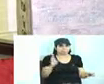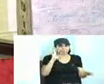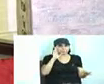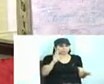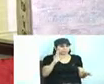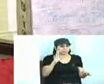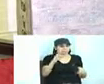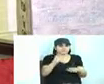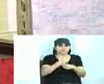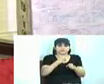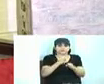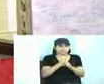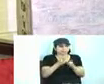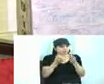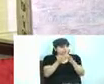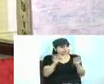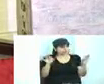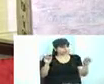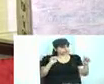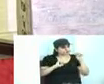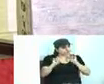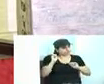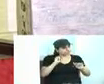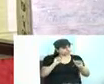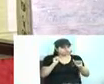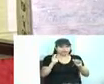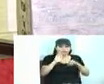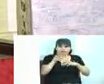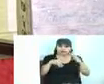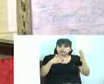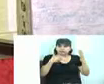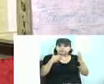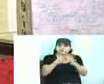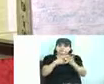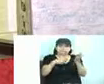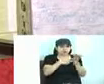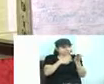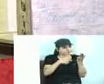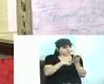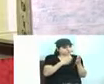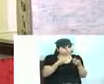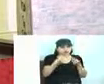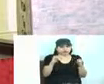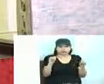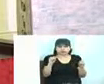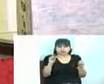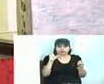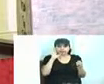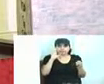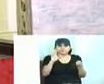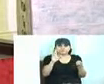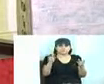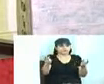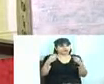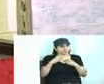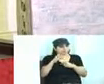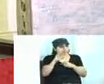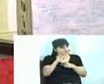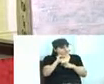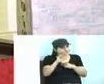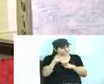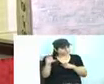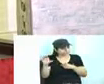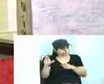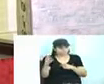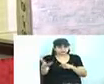do a special pro bono performance where all of the ticket sales are going to go for Founders Metropolitan Community Church. We